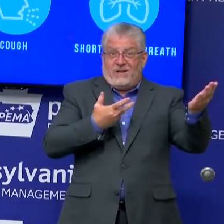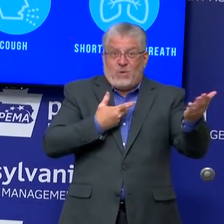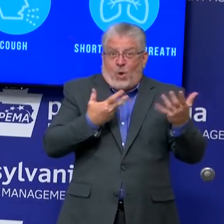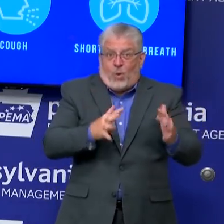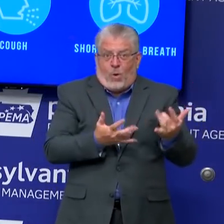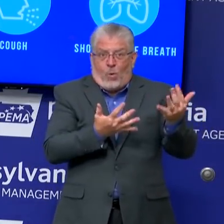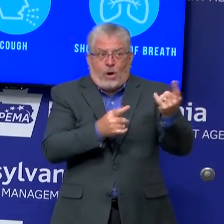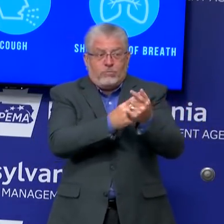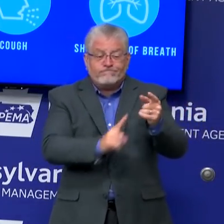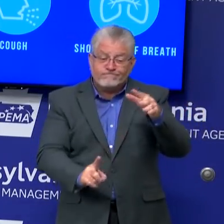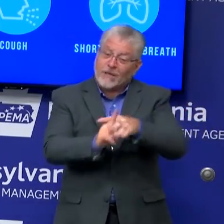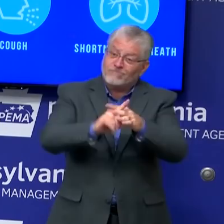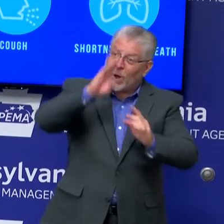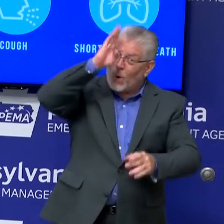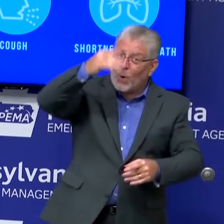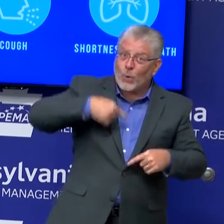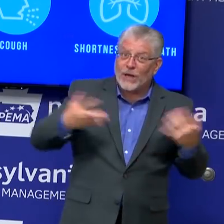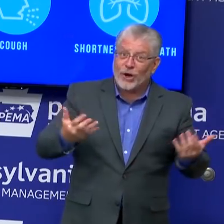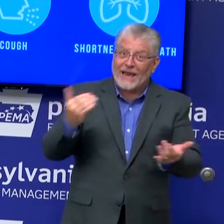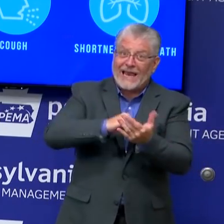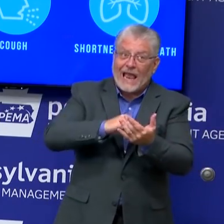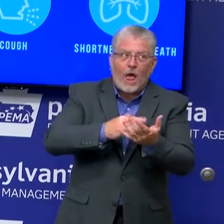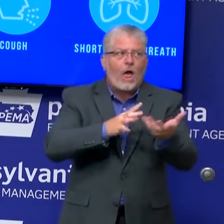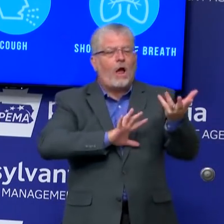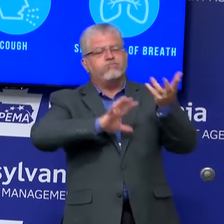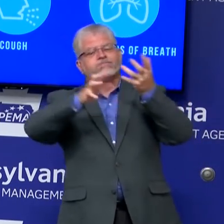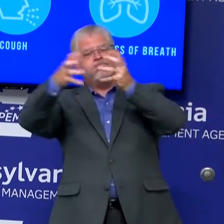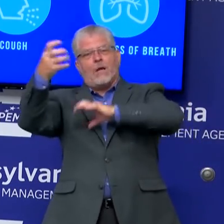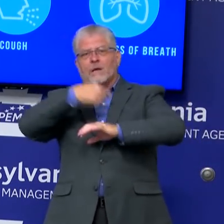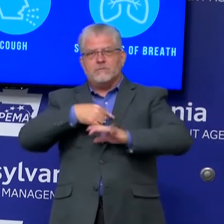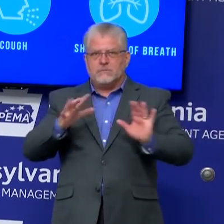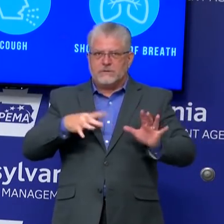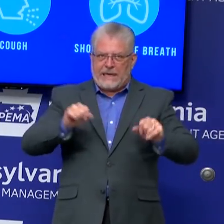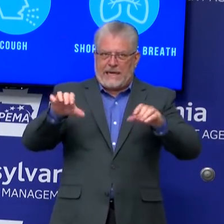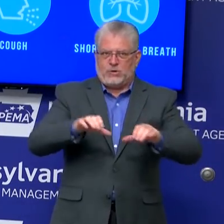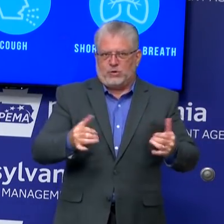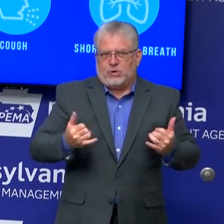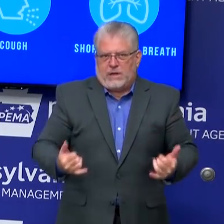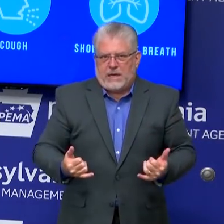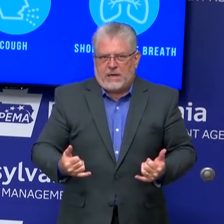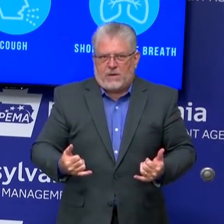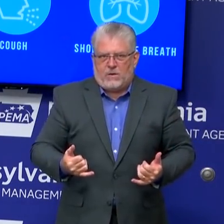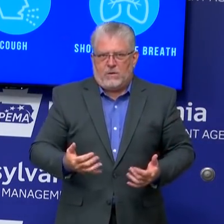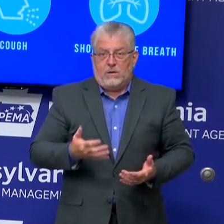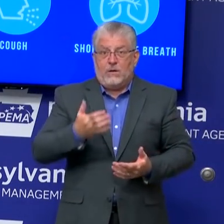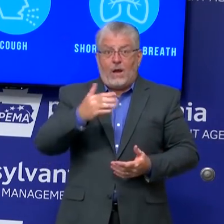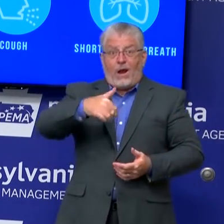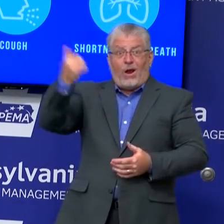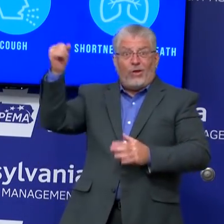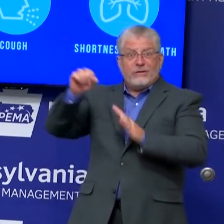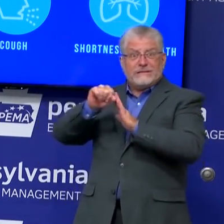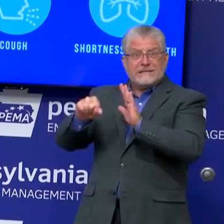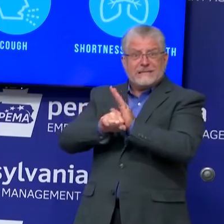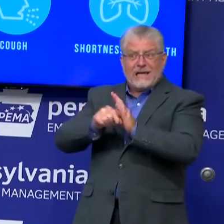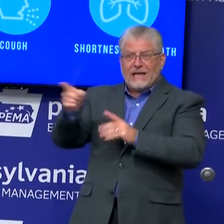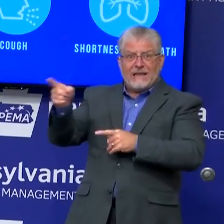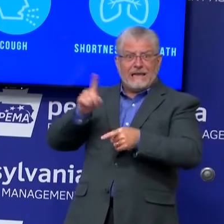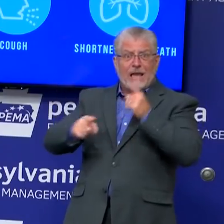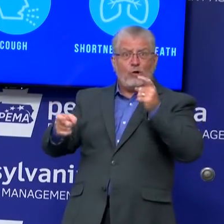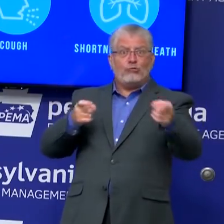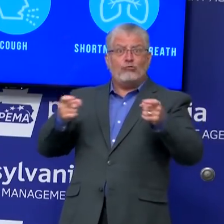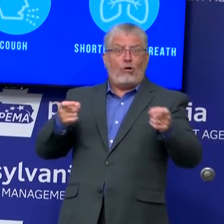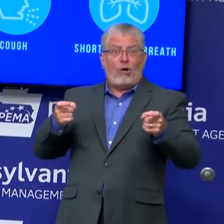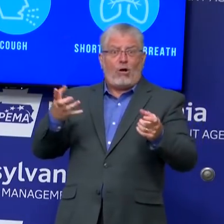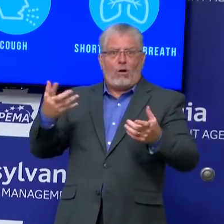Pennsylvania, but you couldn't control what happens in these other states. You couldn't control who's going to be going across your